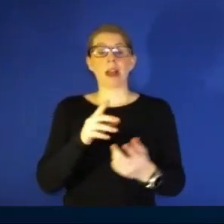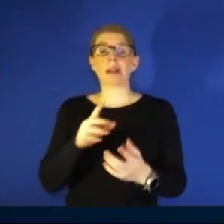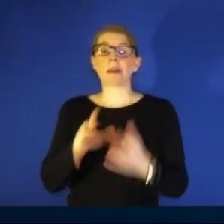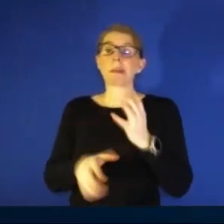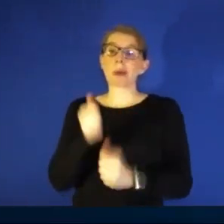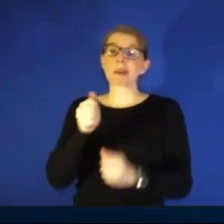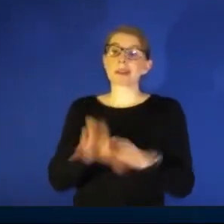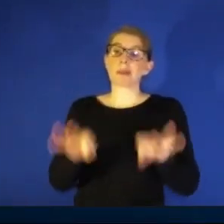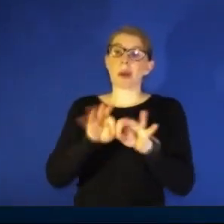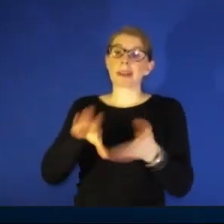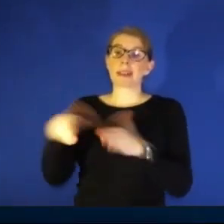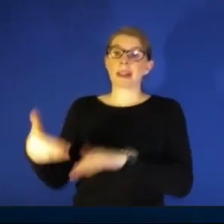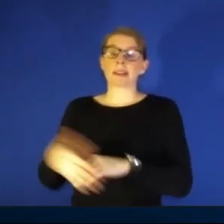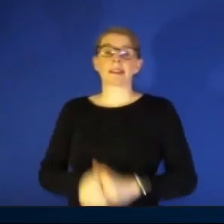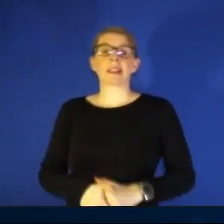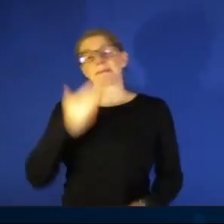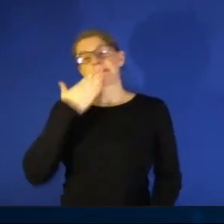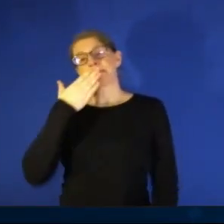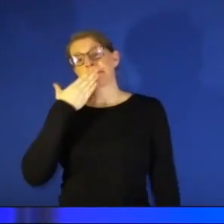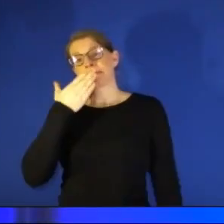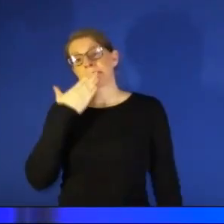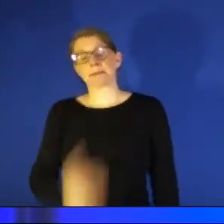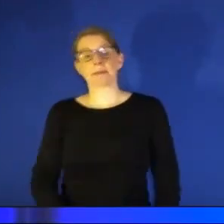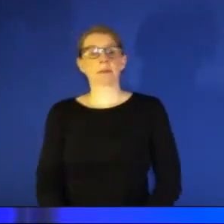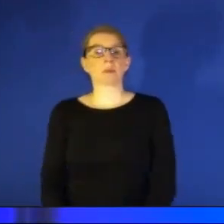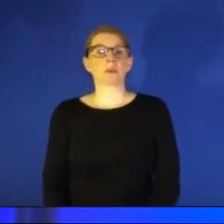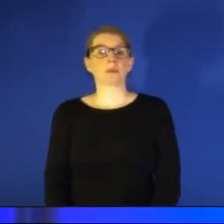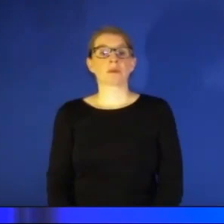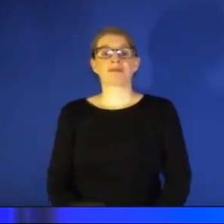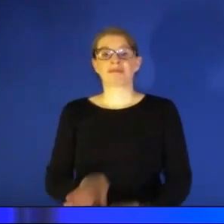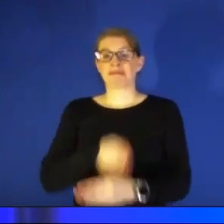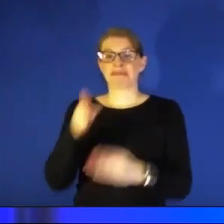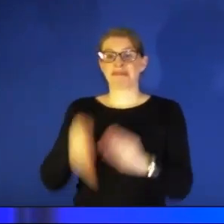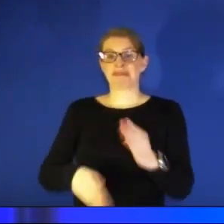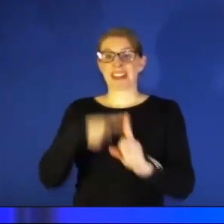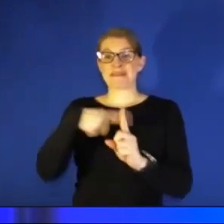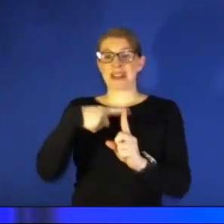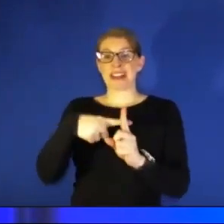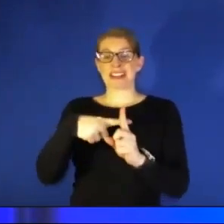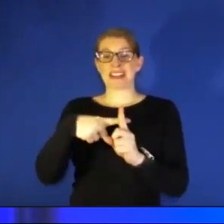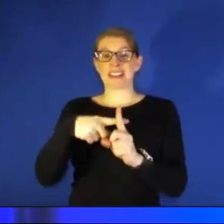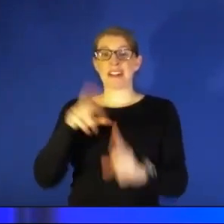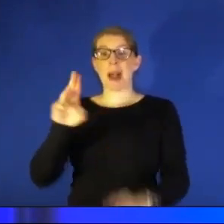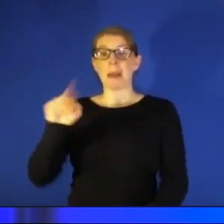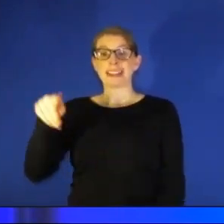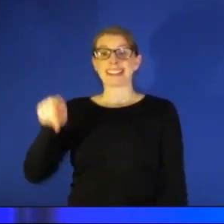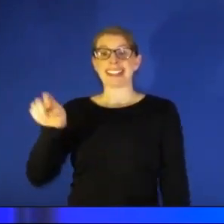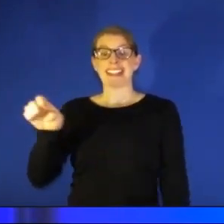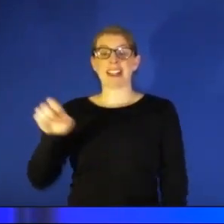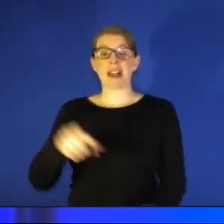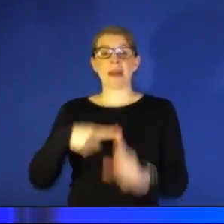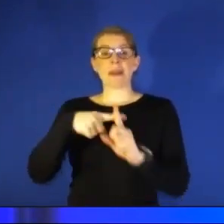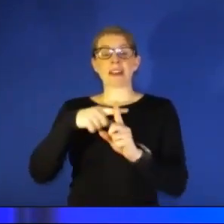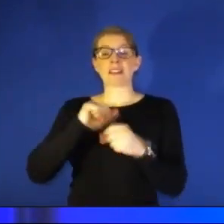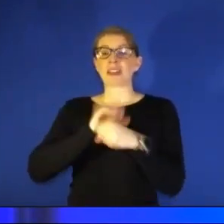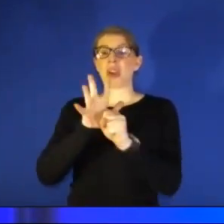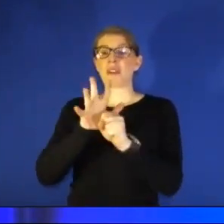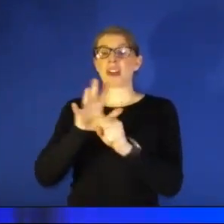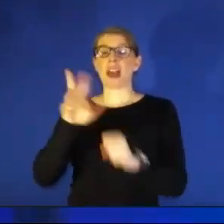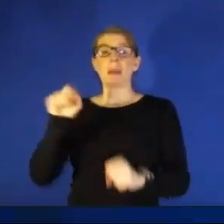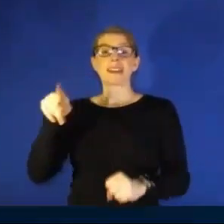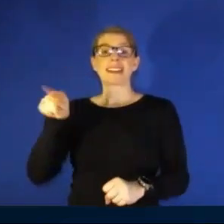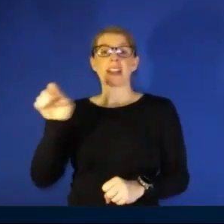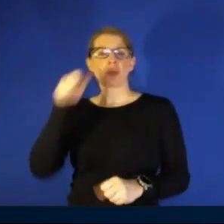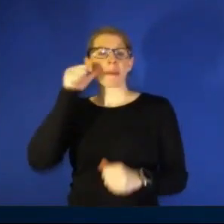for itself. Dr. Hawkinson, thank you so much. Okay, we are going to end on a positive update, a positive COVID update. You remember this couple,